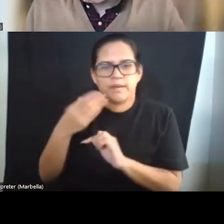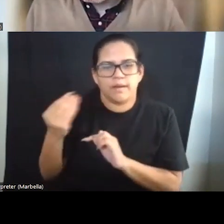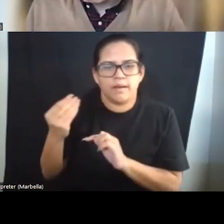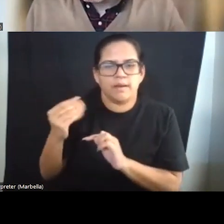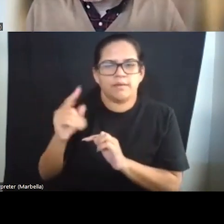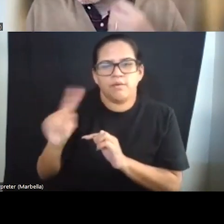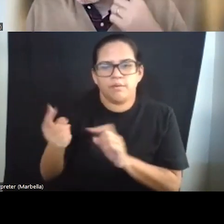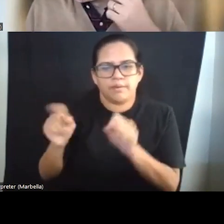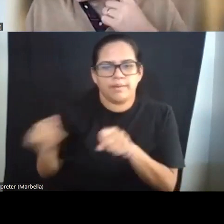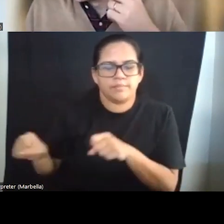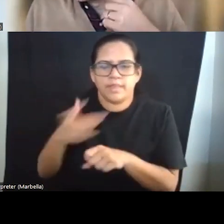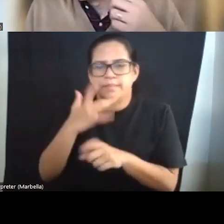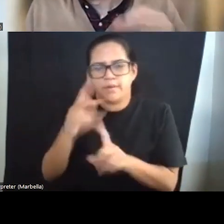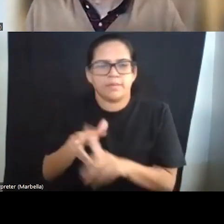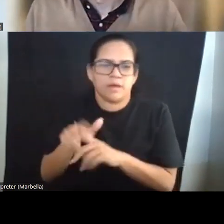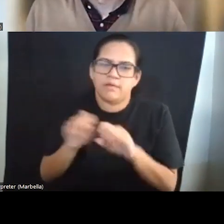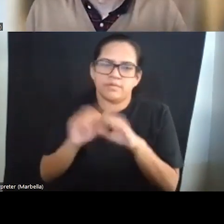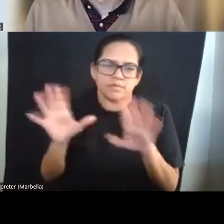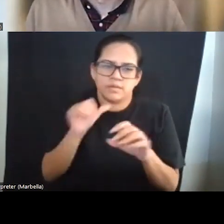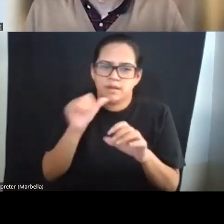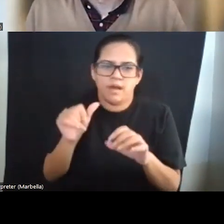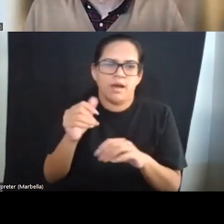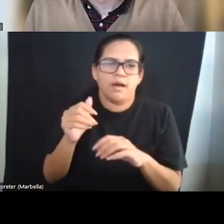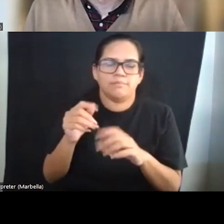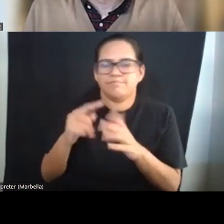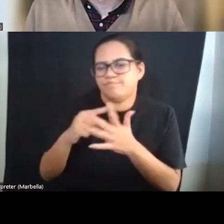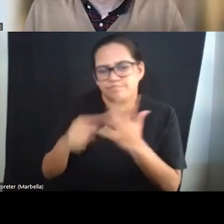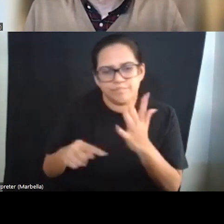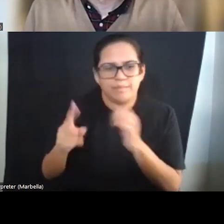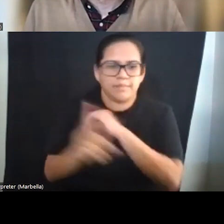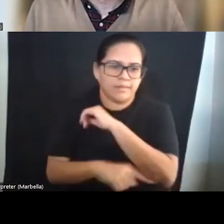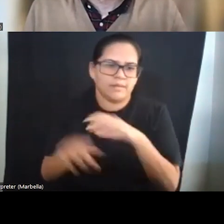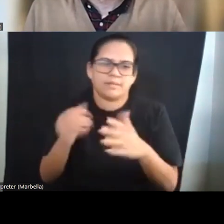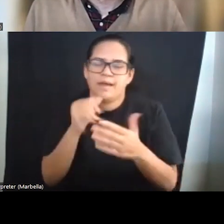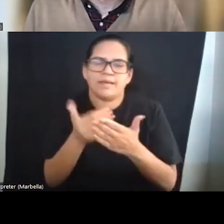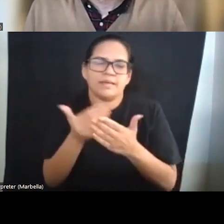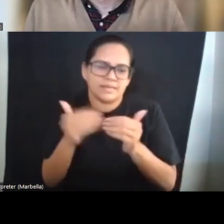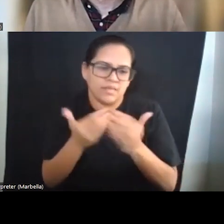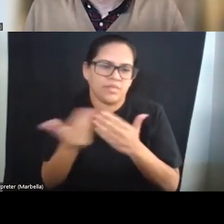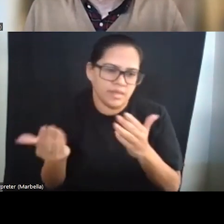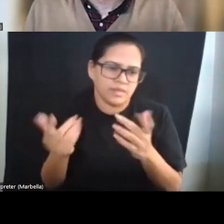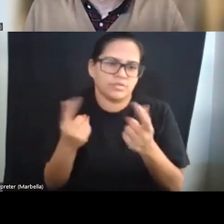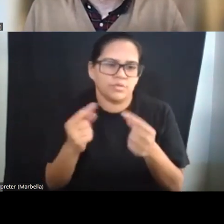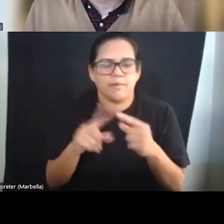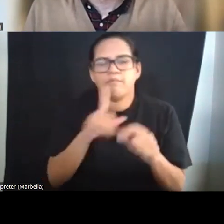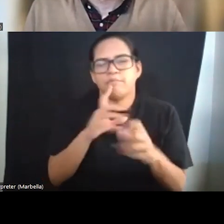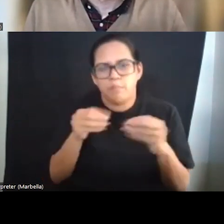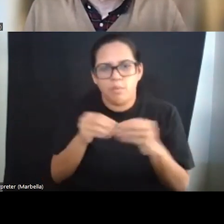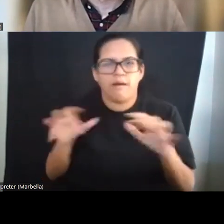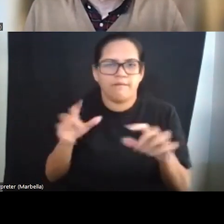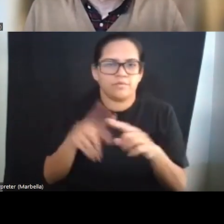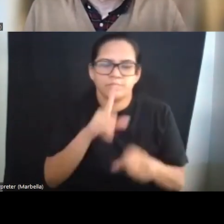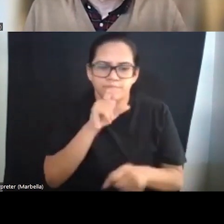sort of capable of their better applications. Obviously, there's not going to be a panacea for this. It's not an easy thing to do, but there needs to be more effort to ensure it. My